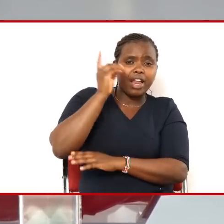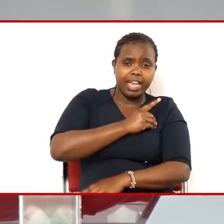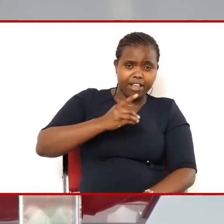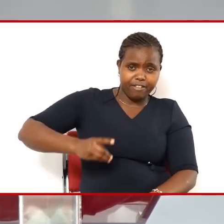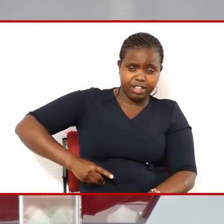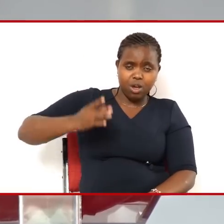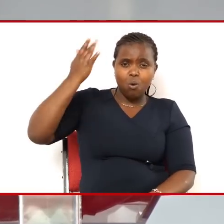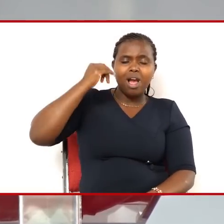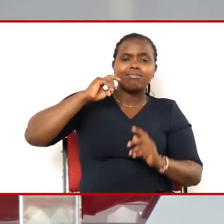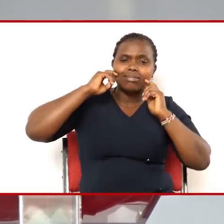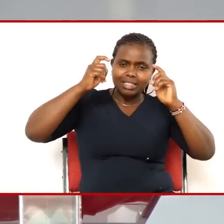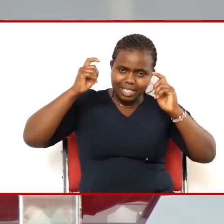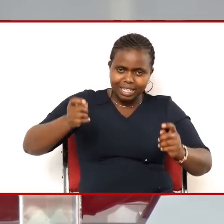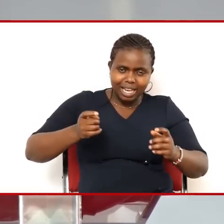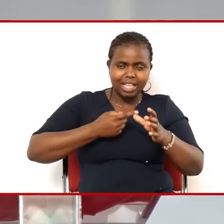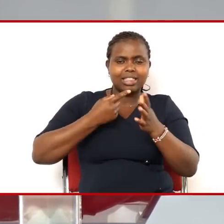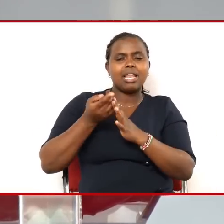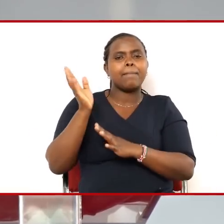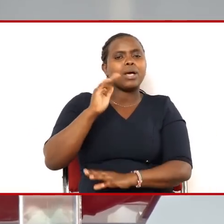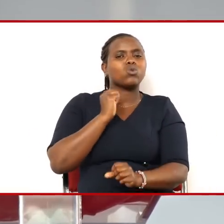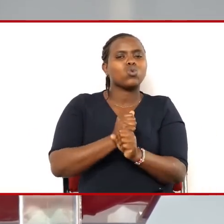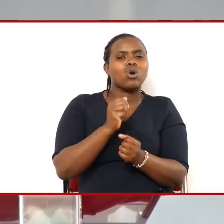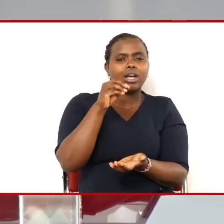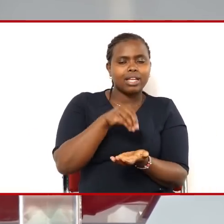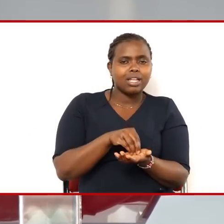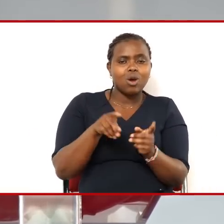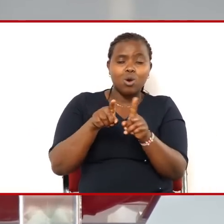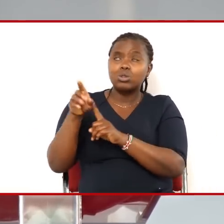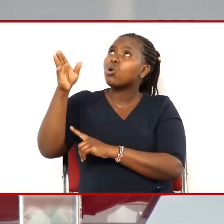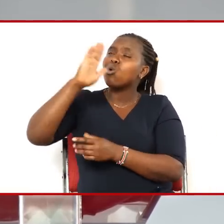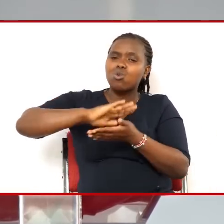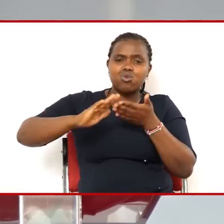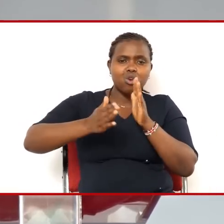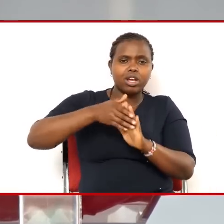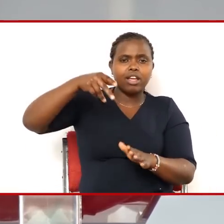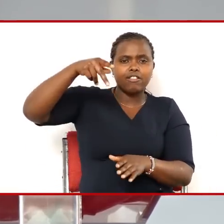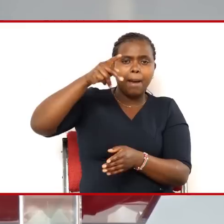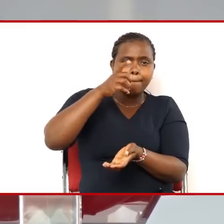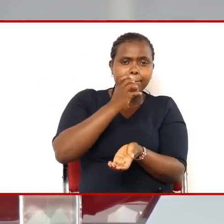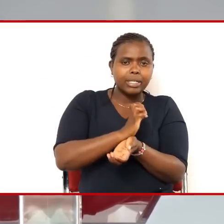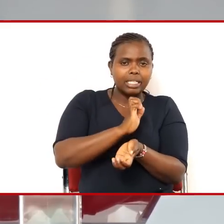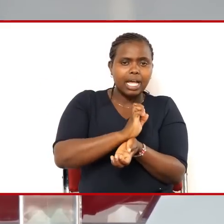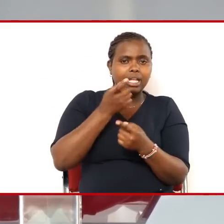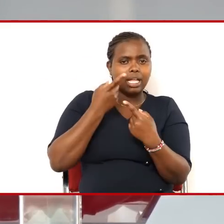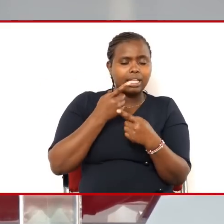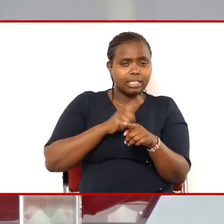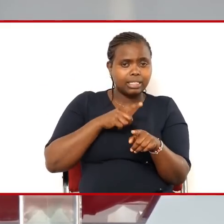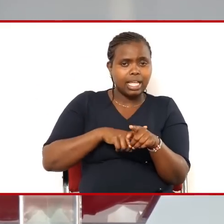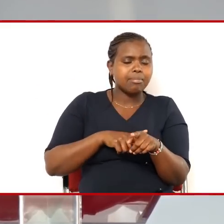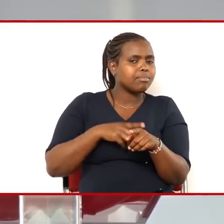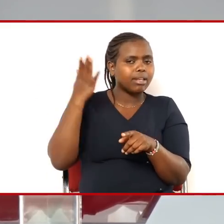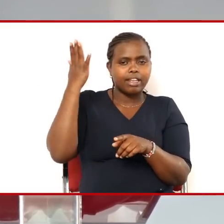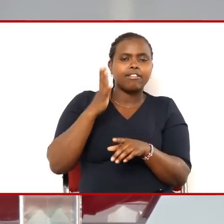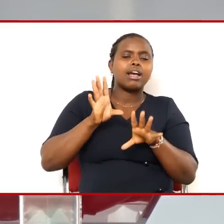He also forgave David for his sins and used him again. God also forgave Peter when he denied